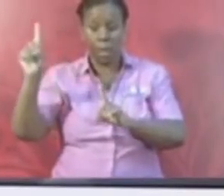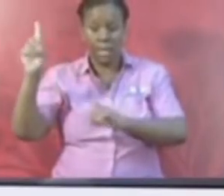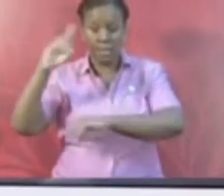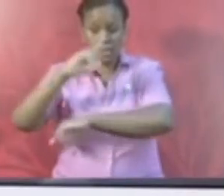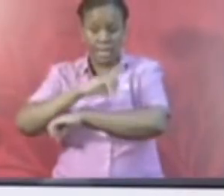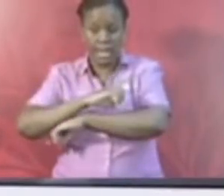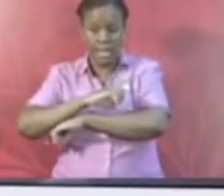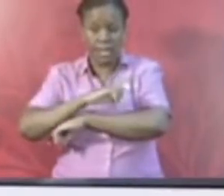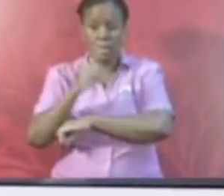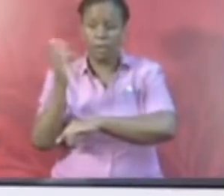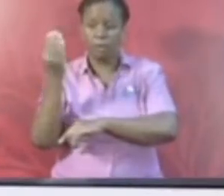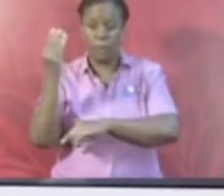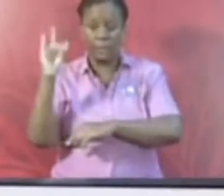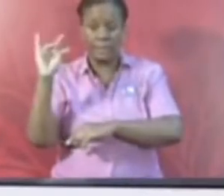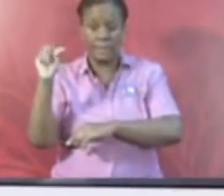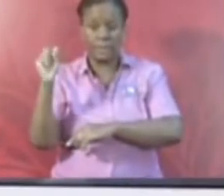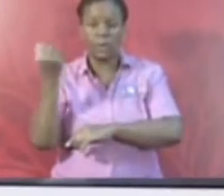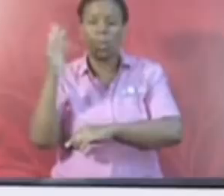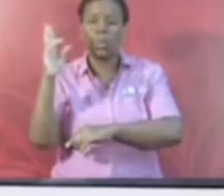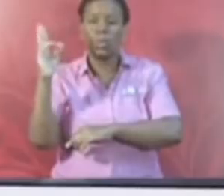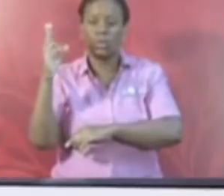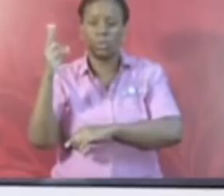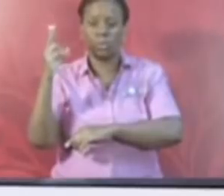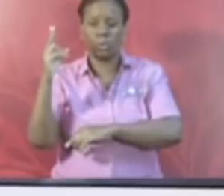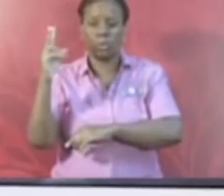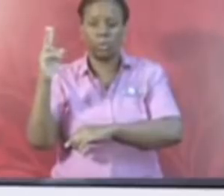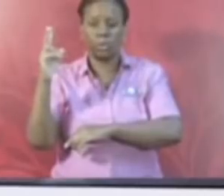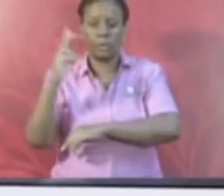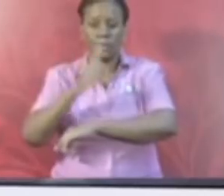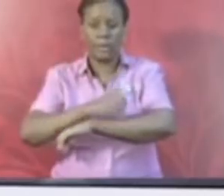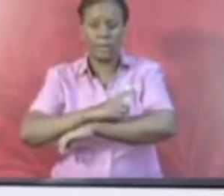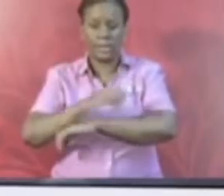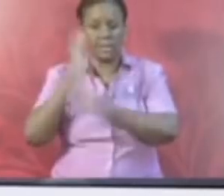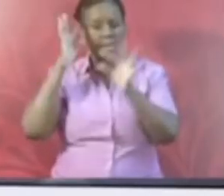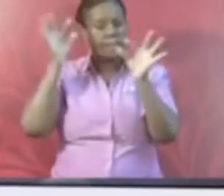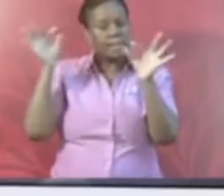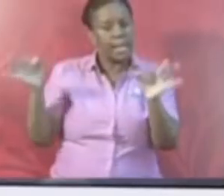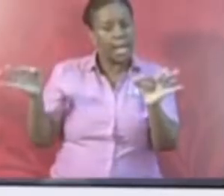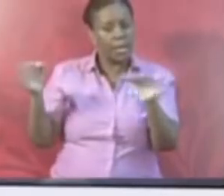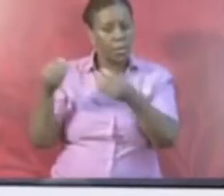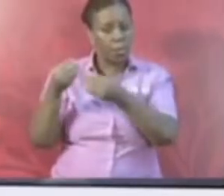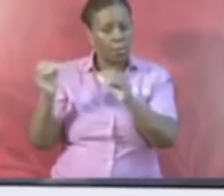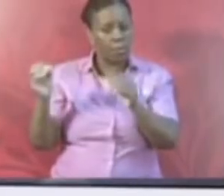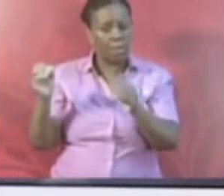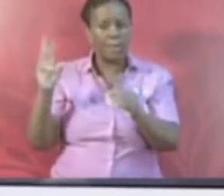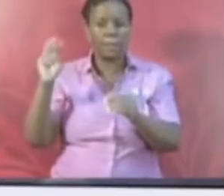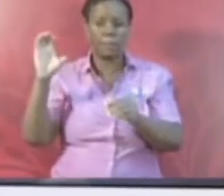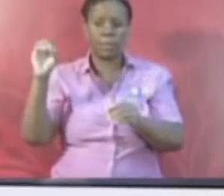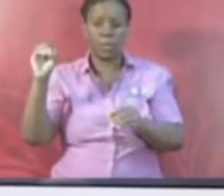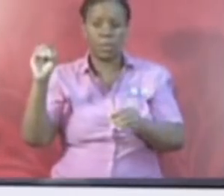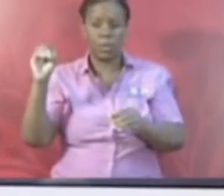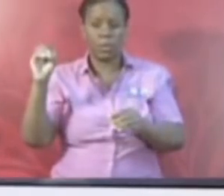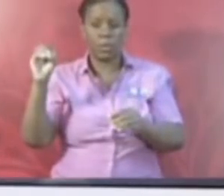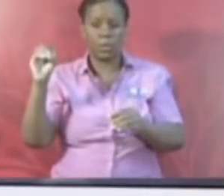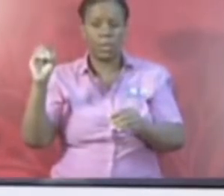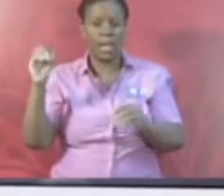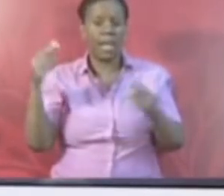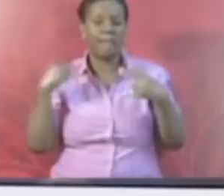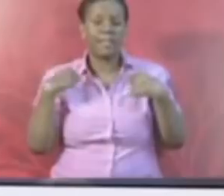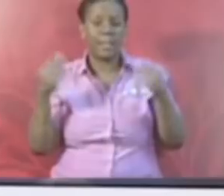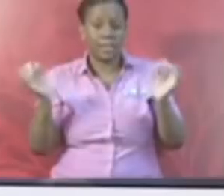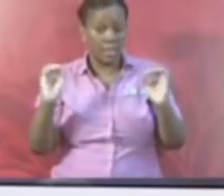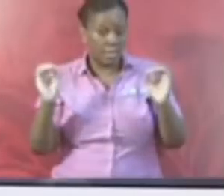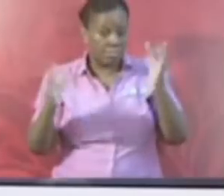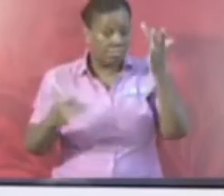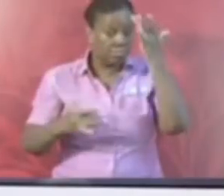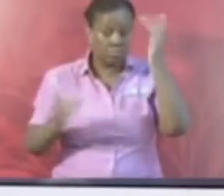days or 21 days, as may have been determined by the office of the CMOH. If you have no illness during that period, you have no signs